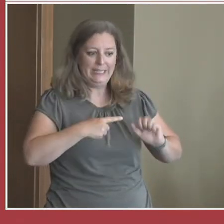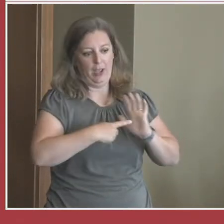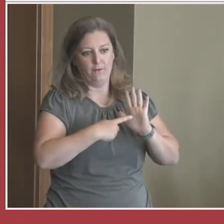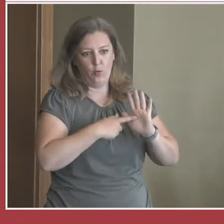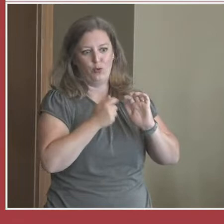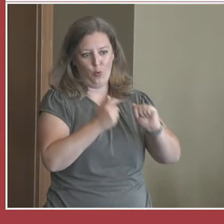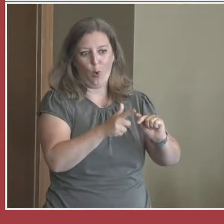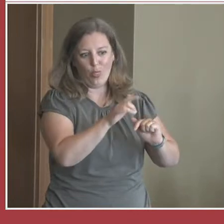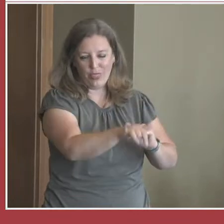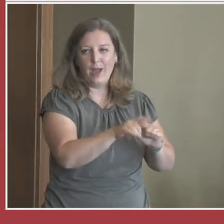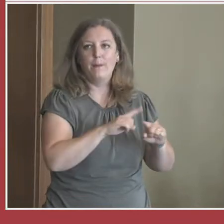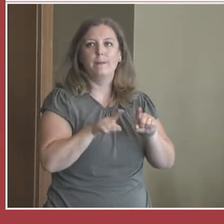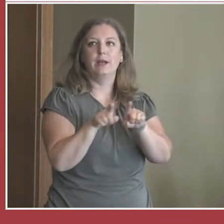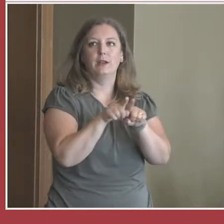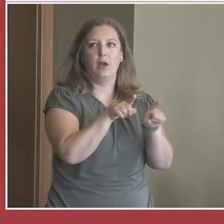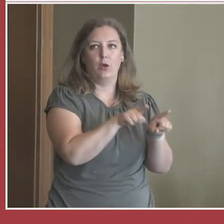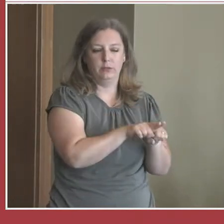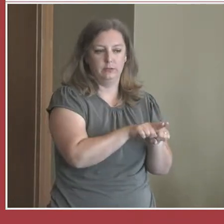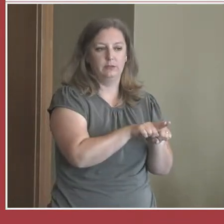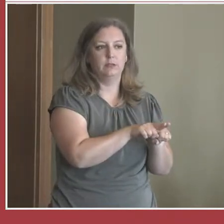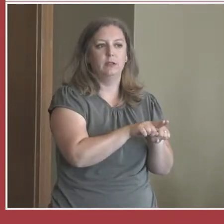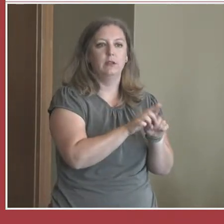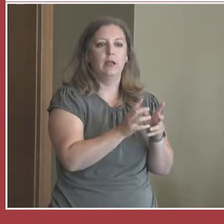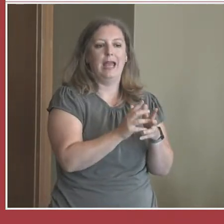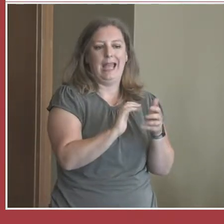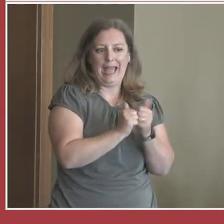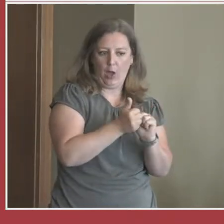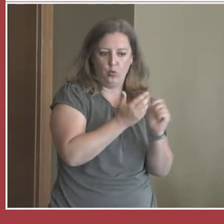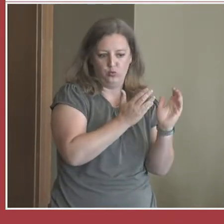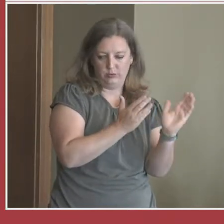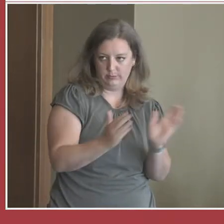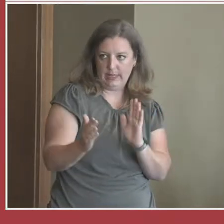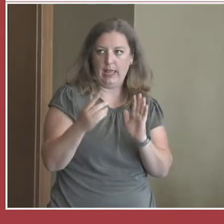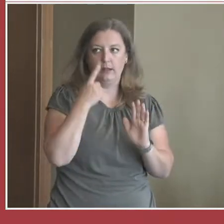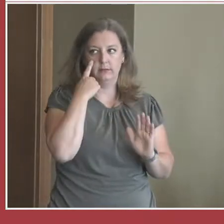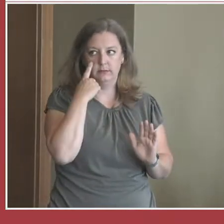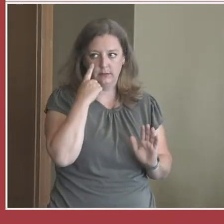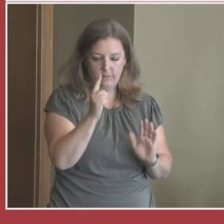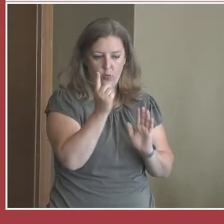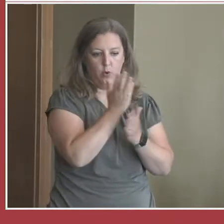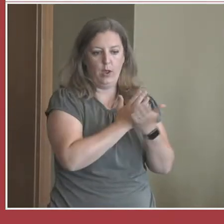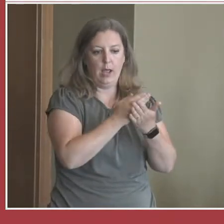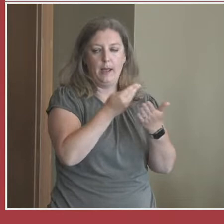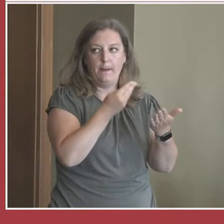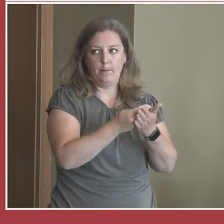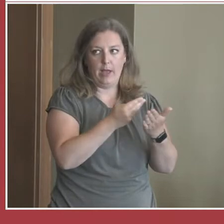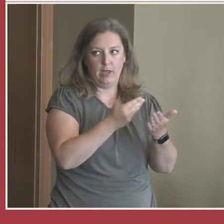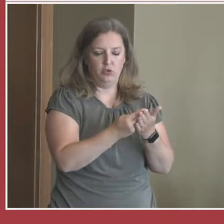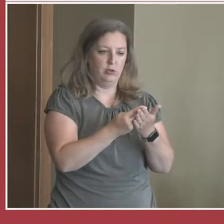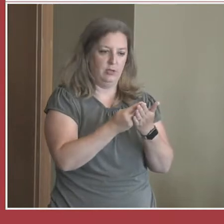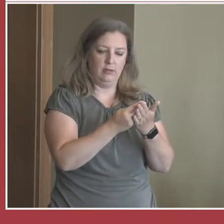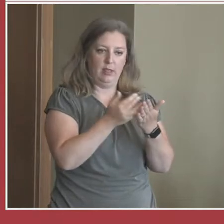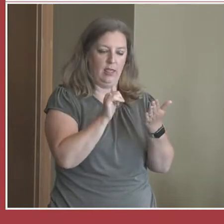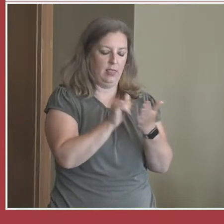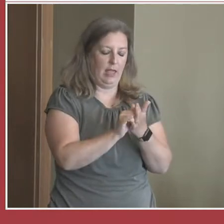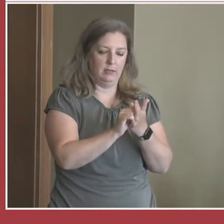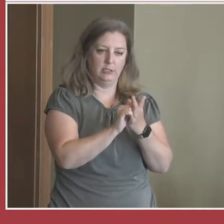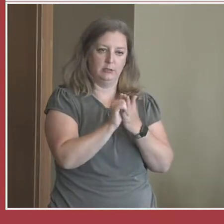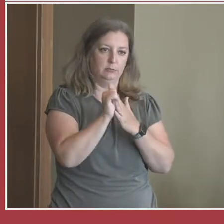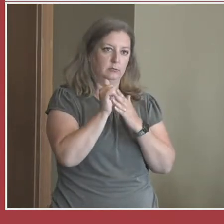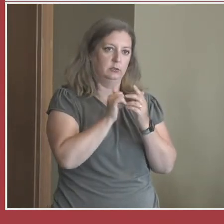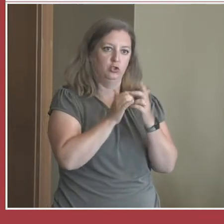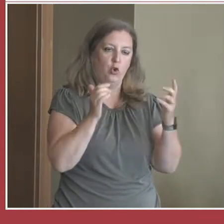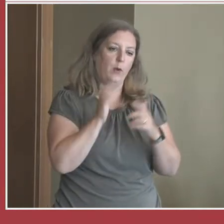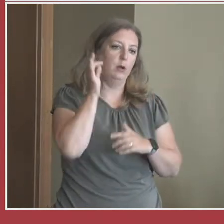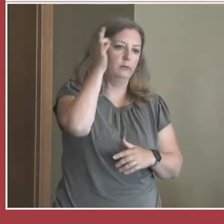glass and whatnot. But then also, just how do you plan for a project that's so far out around